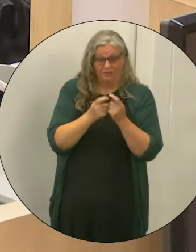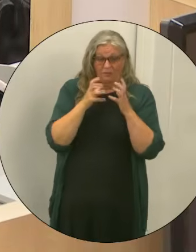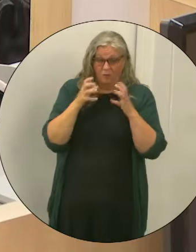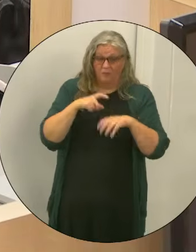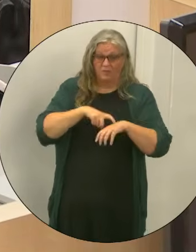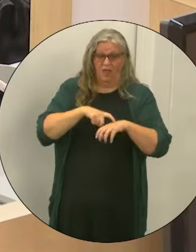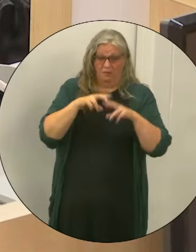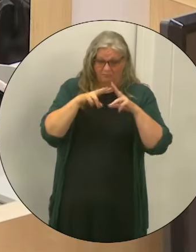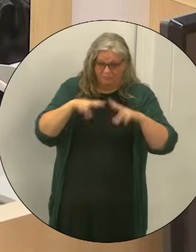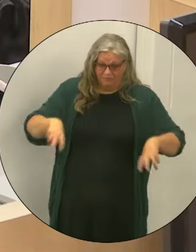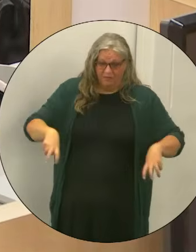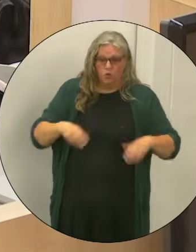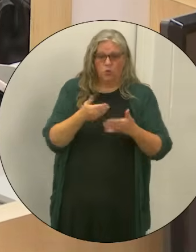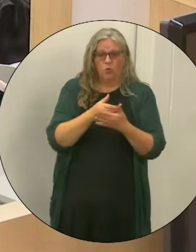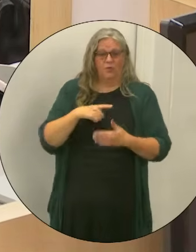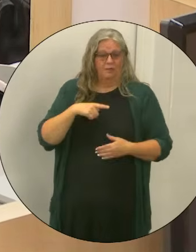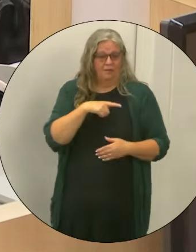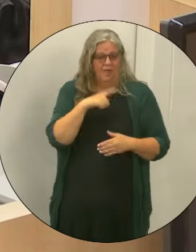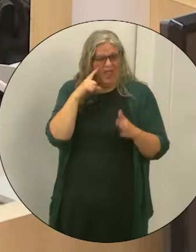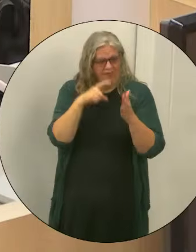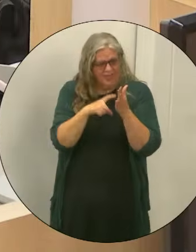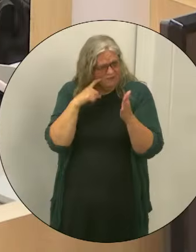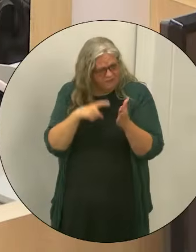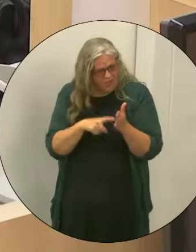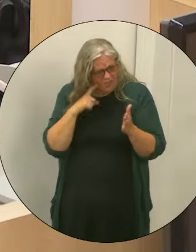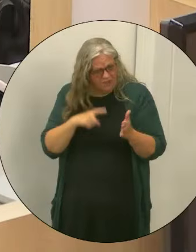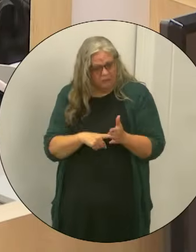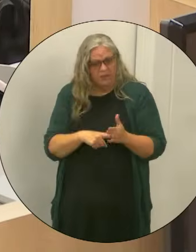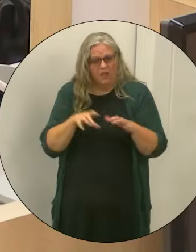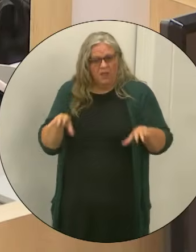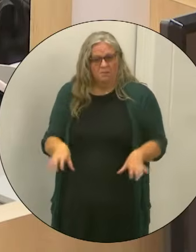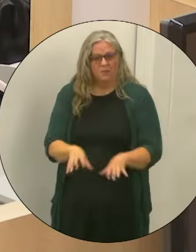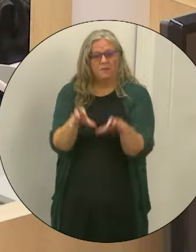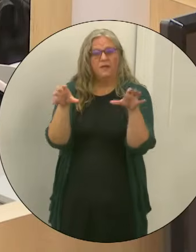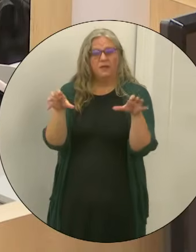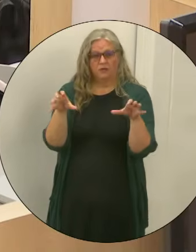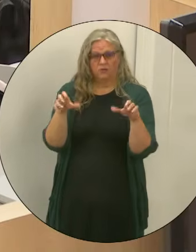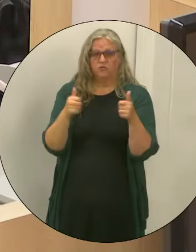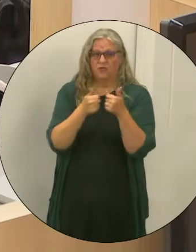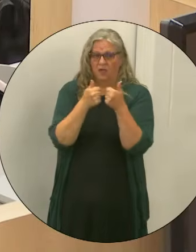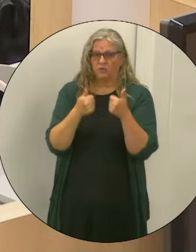new legislation, identifying implementation challenges, and gathering feedback on